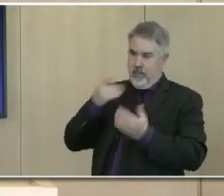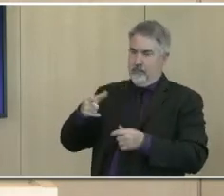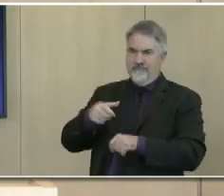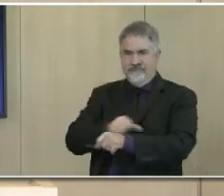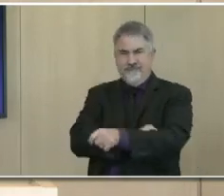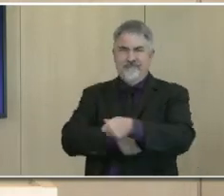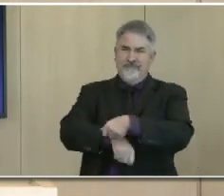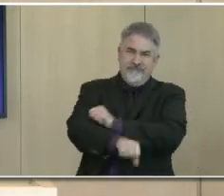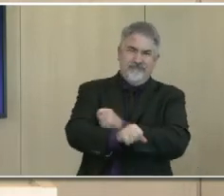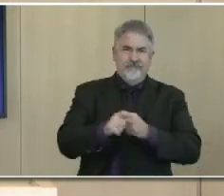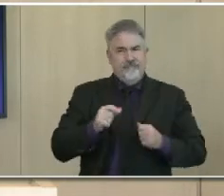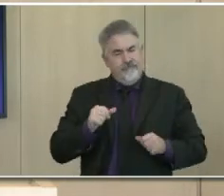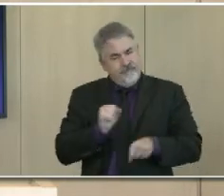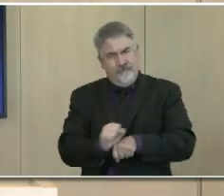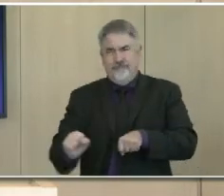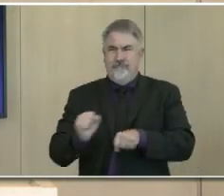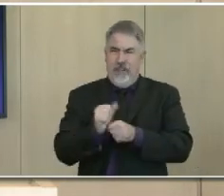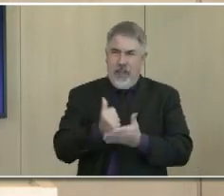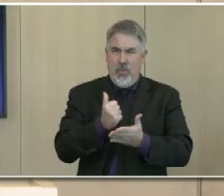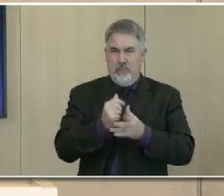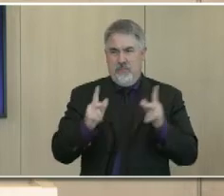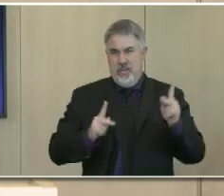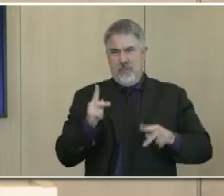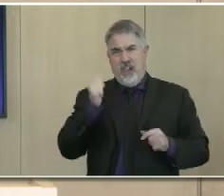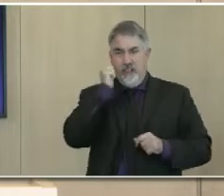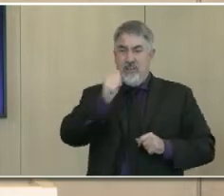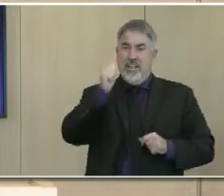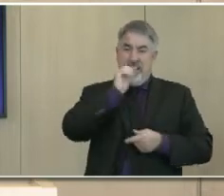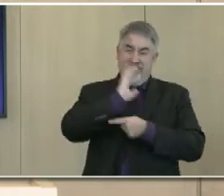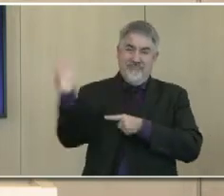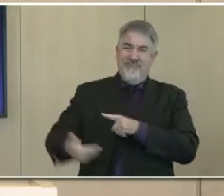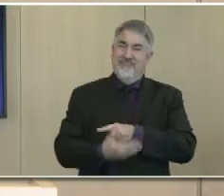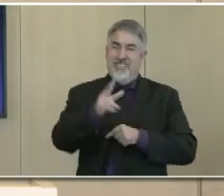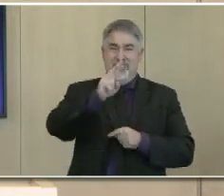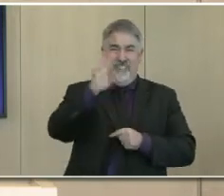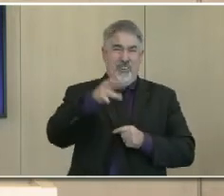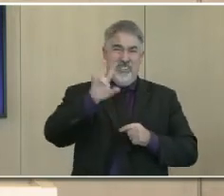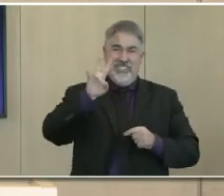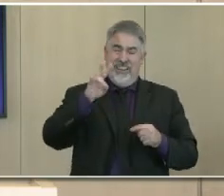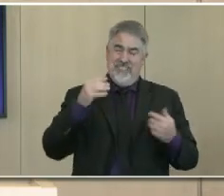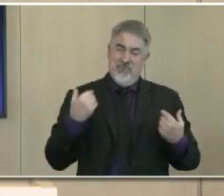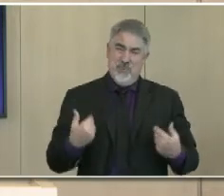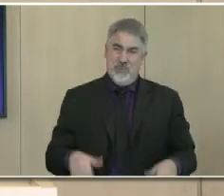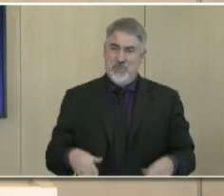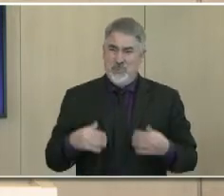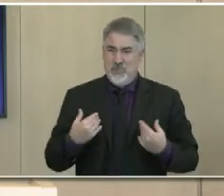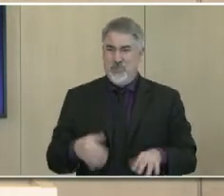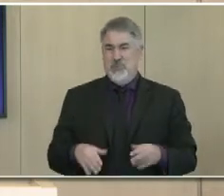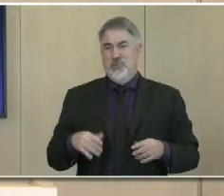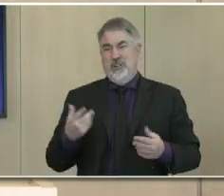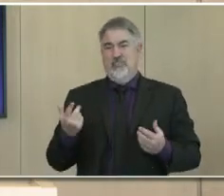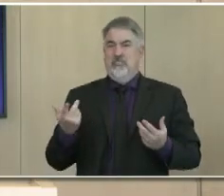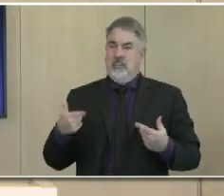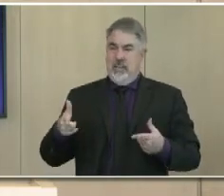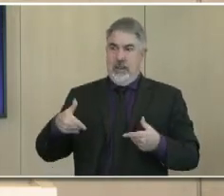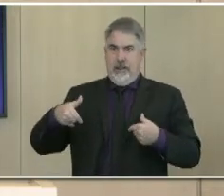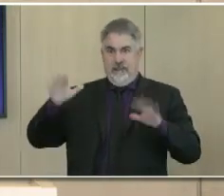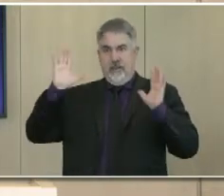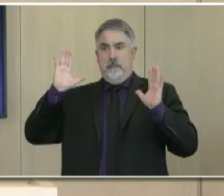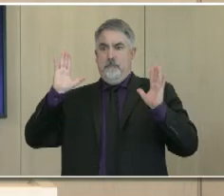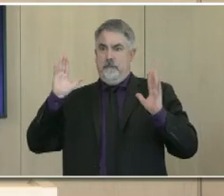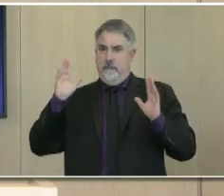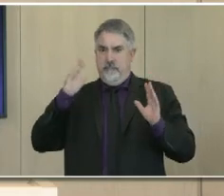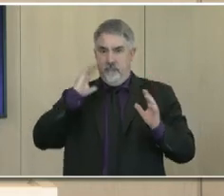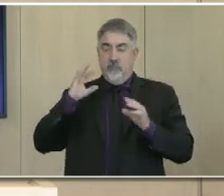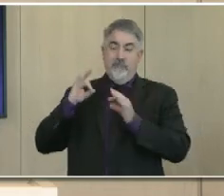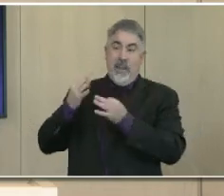in and day out. We appreciate the sacrifice that they give. We appreciate their families' patience. And I will tell you,